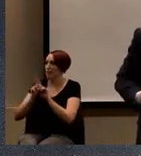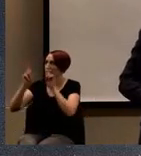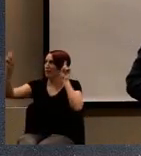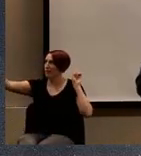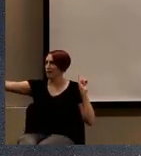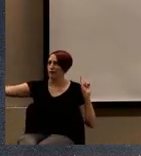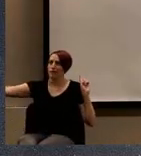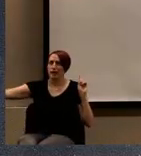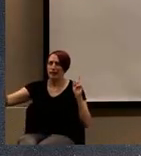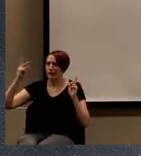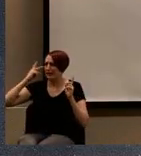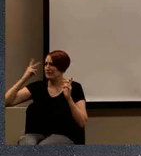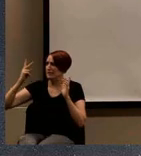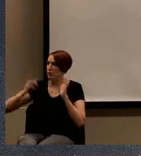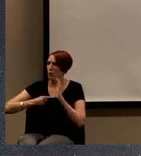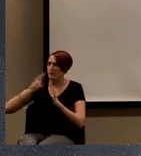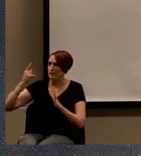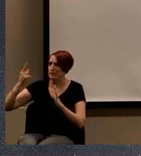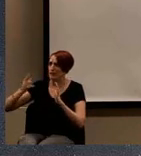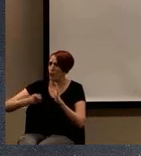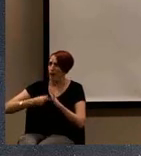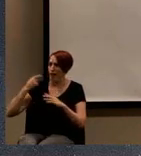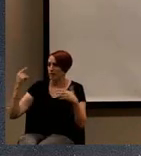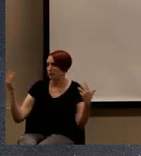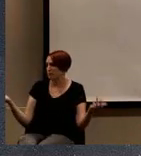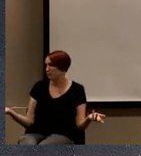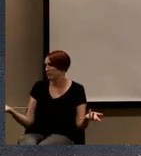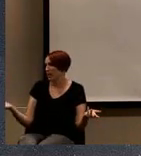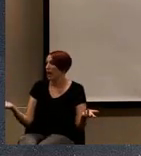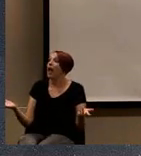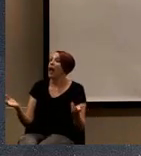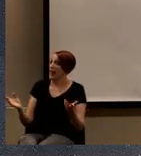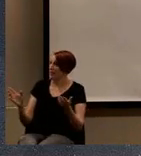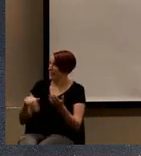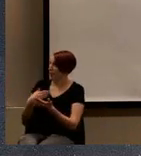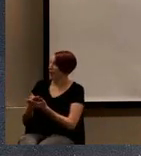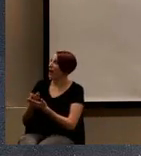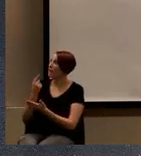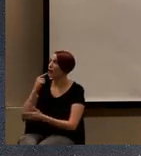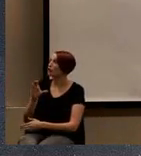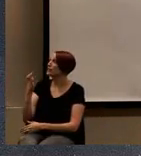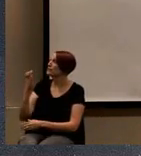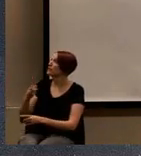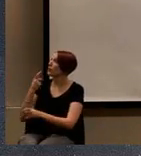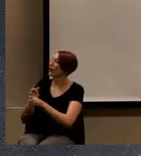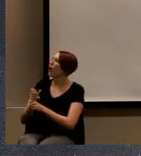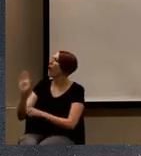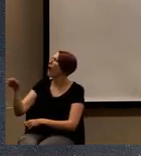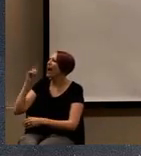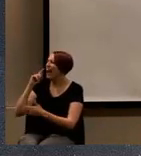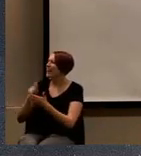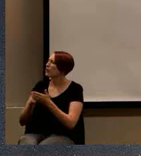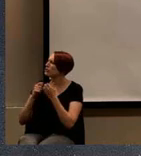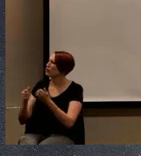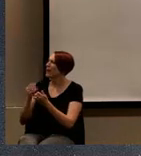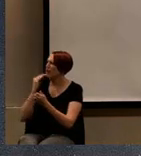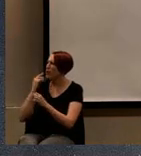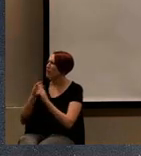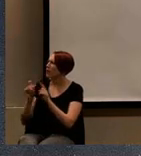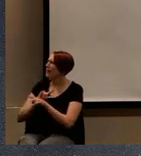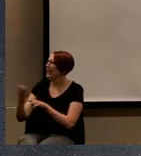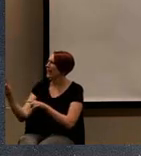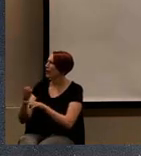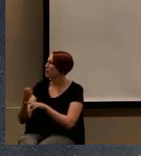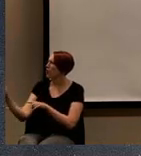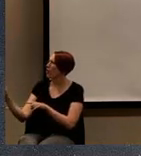for the holidays, and then they come in for the holidays and say, hey, by the way, I noticed driving home from the airport, you weren't doing so hot, so